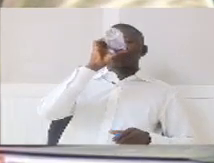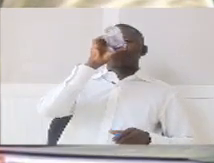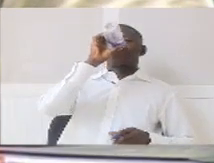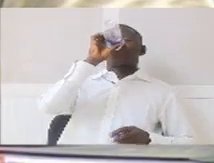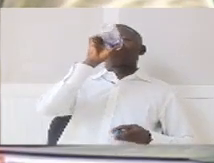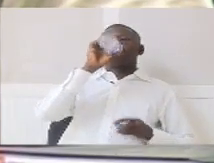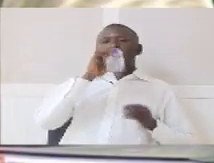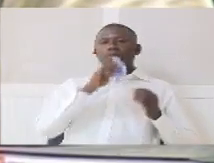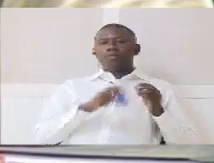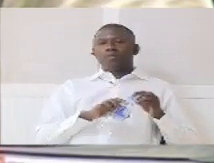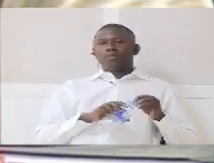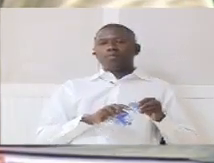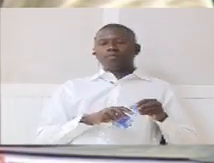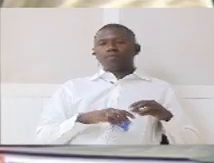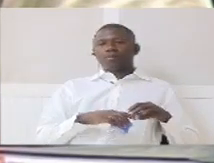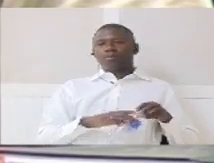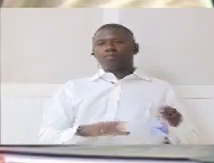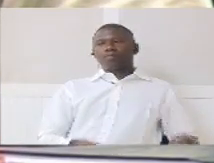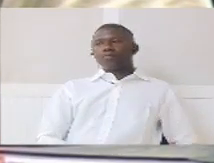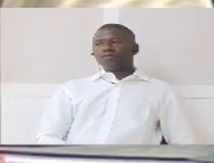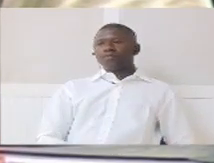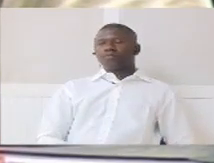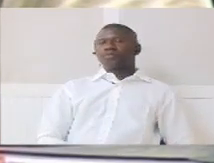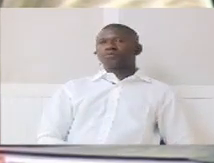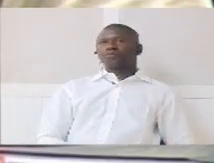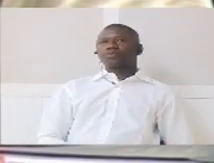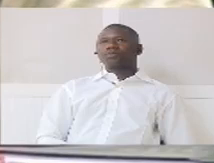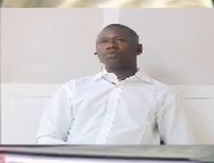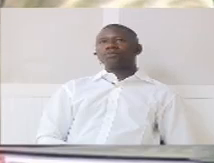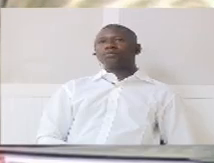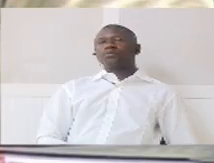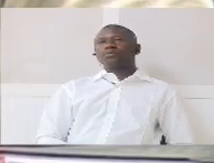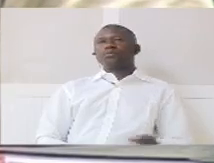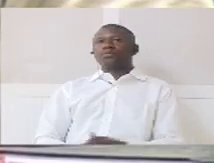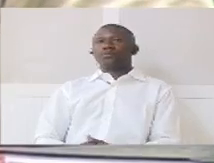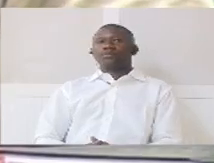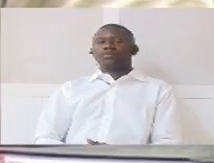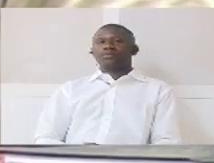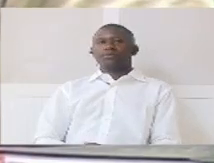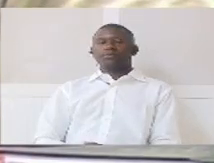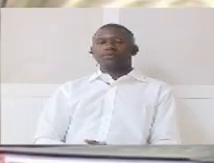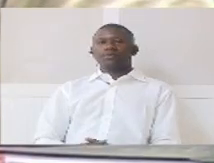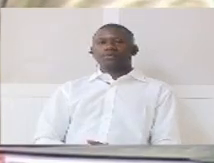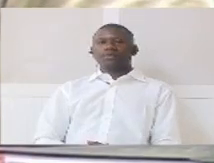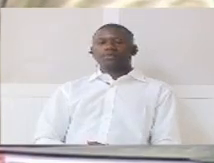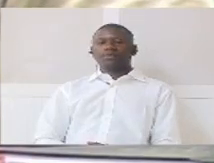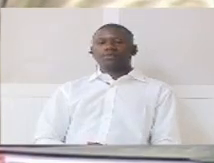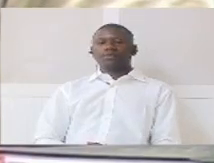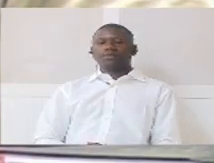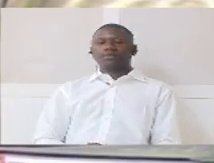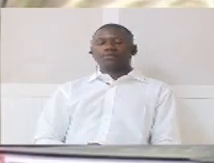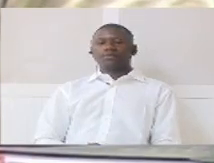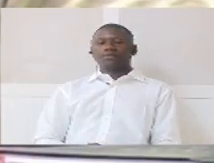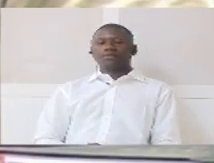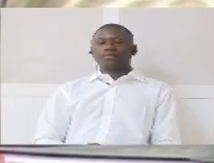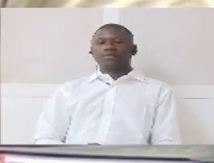Had it been that even a single woman is among them, she'll be able to show them what to do. But as far as everything is done by the men, then